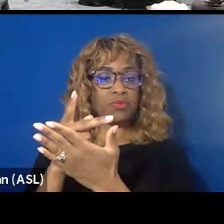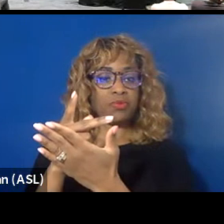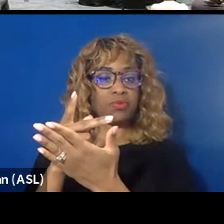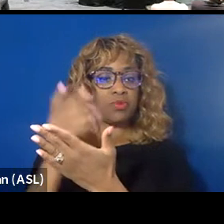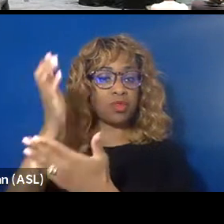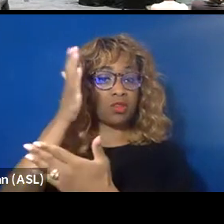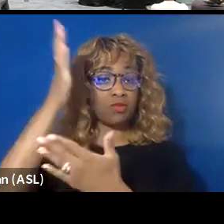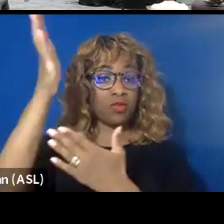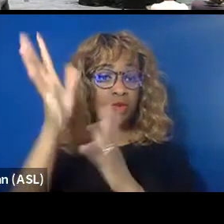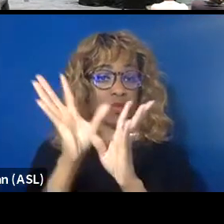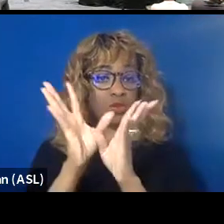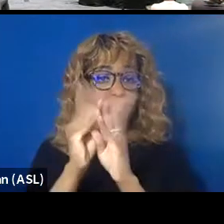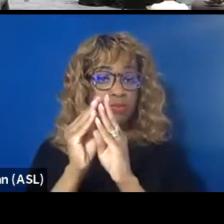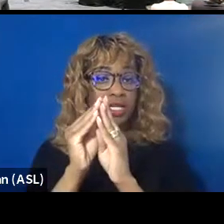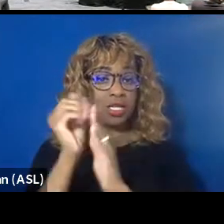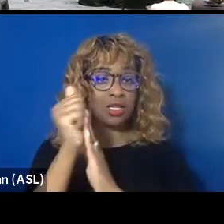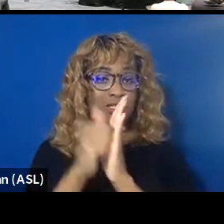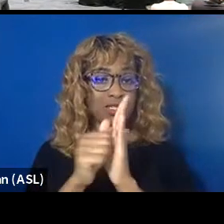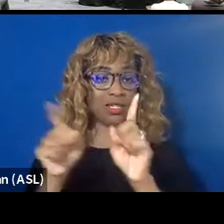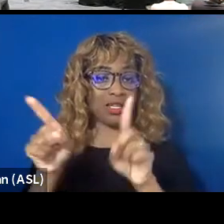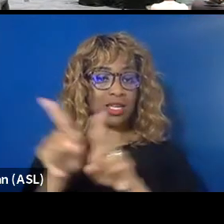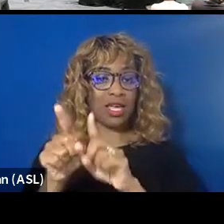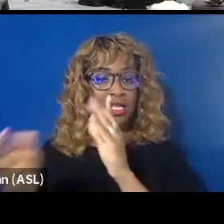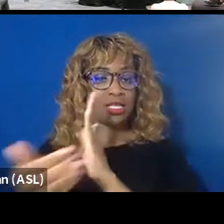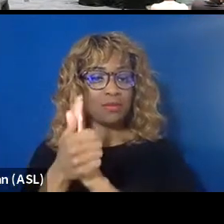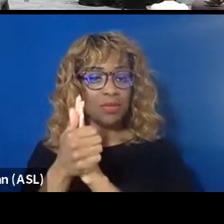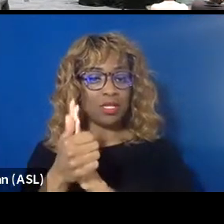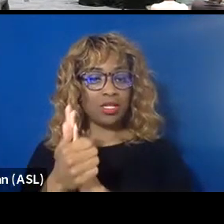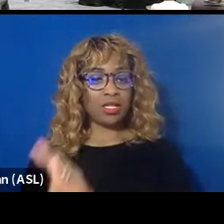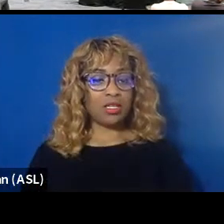future meeting agendas as amended.